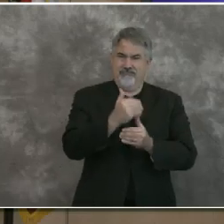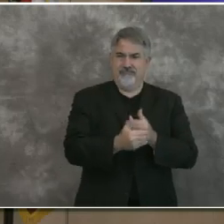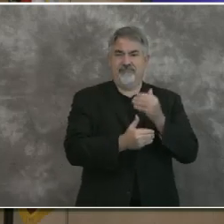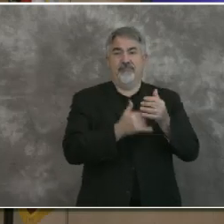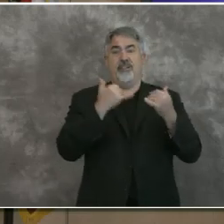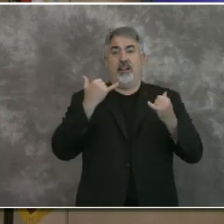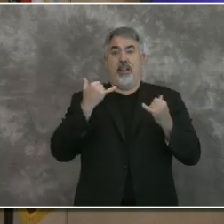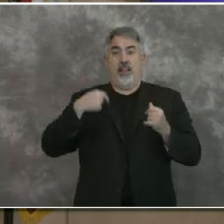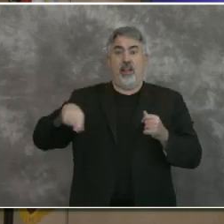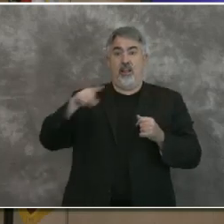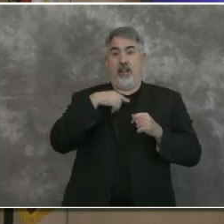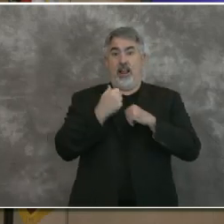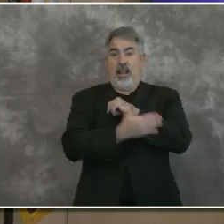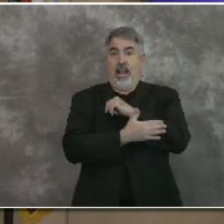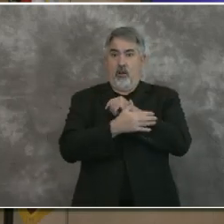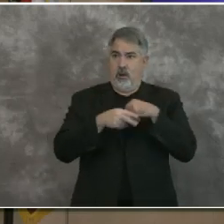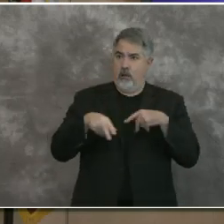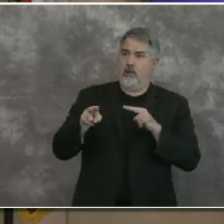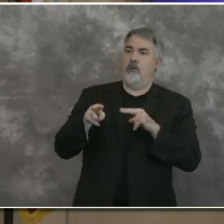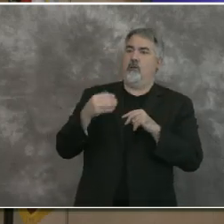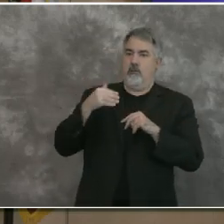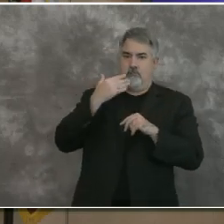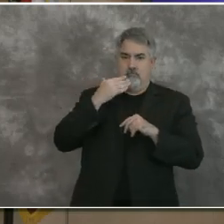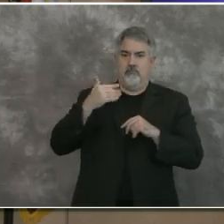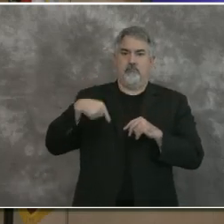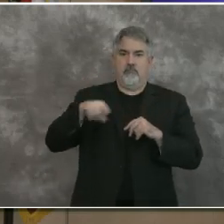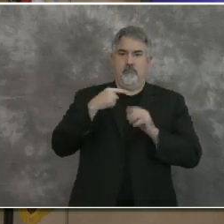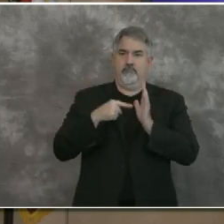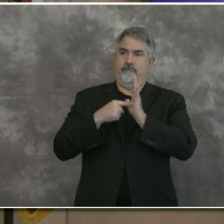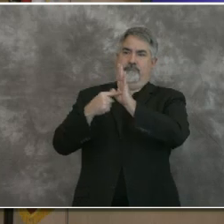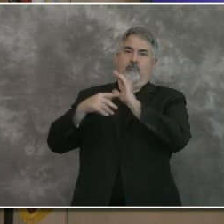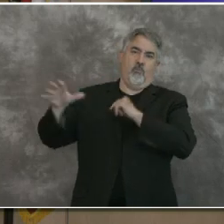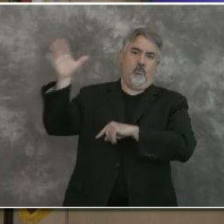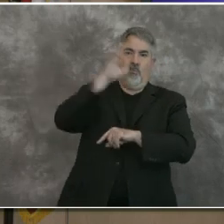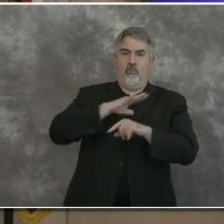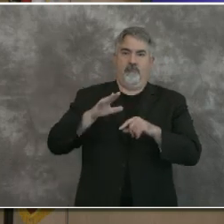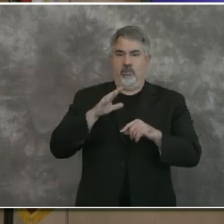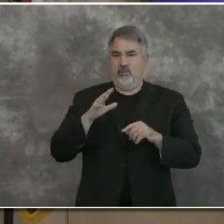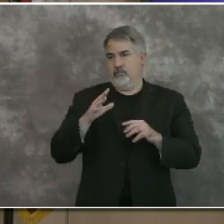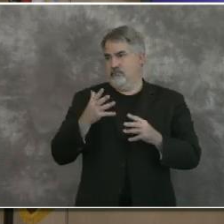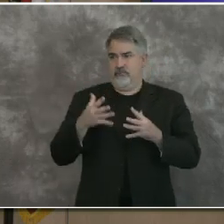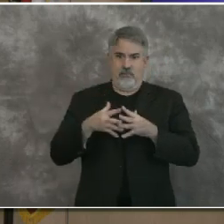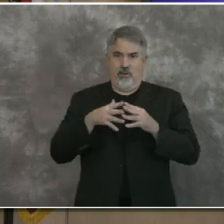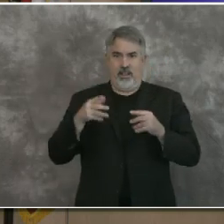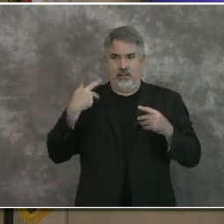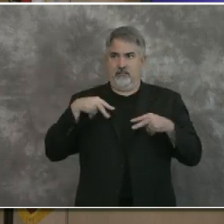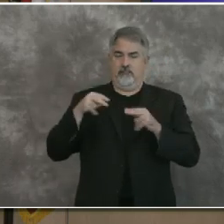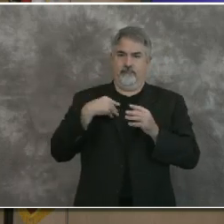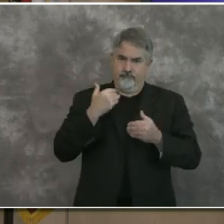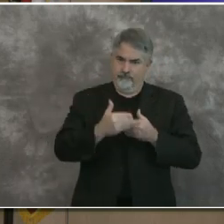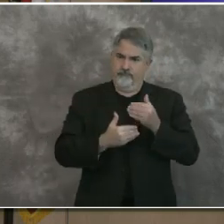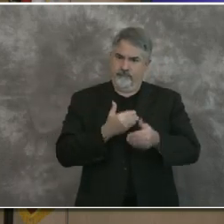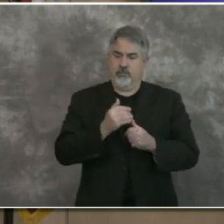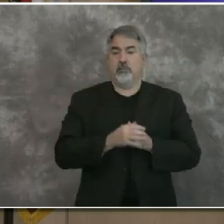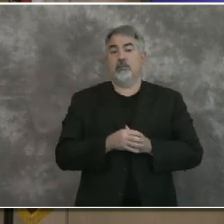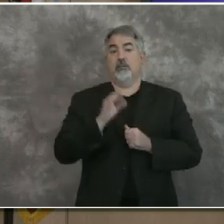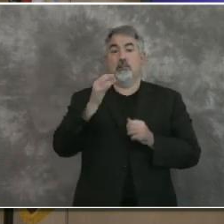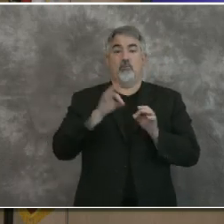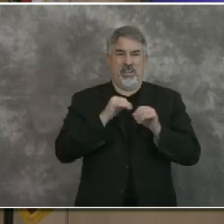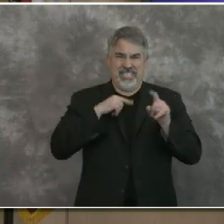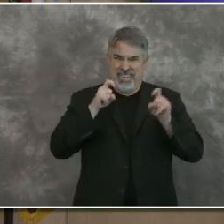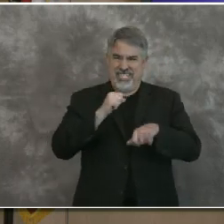ability to flatten the curve, expand our health system capacity, get in place greater capacity for testing, tracing, and